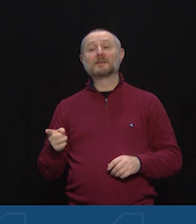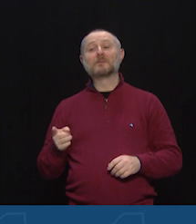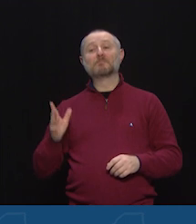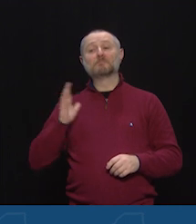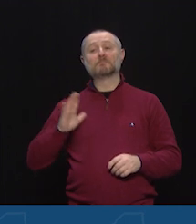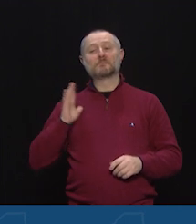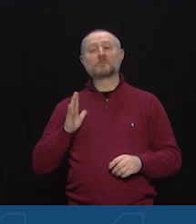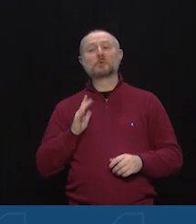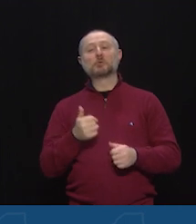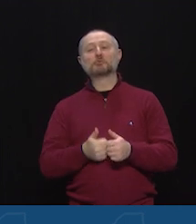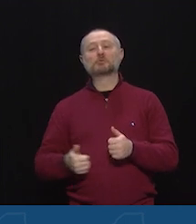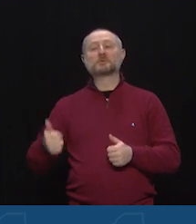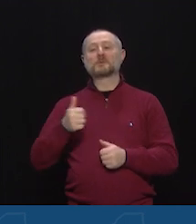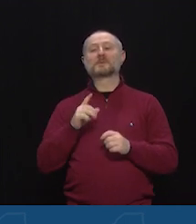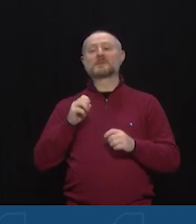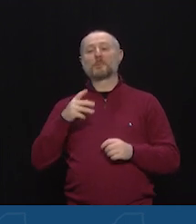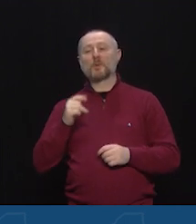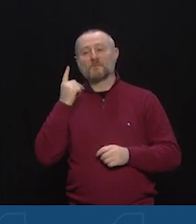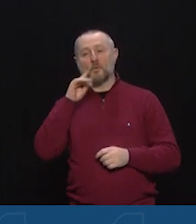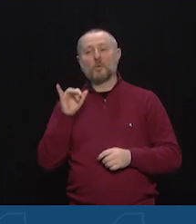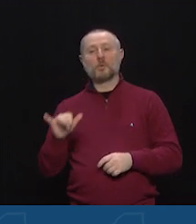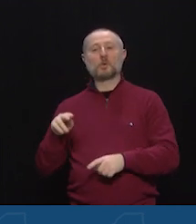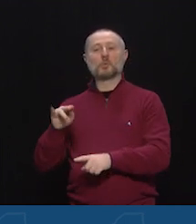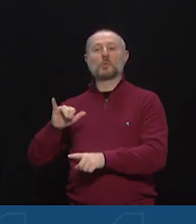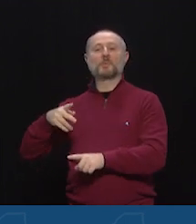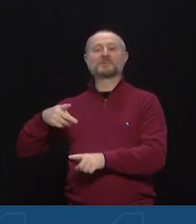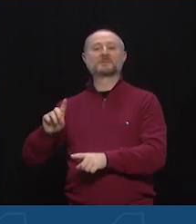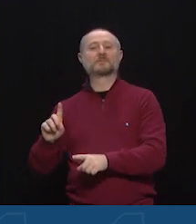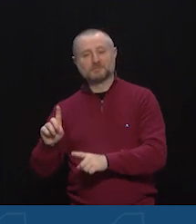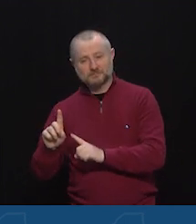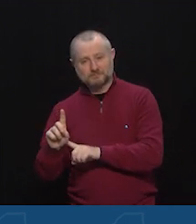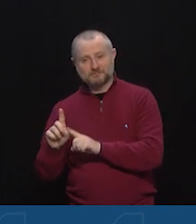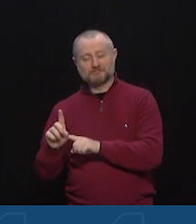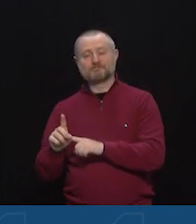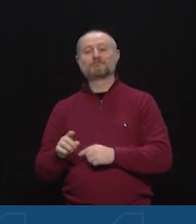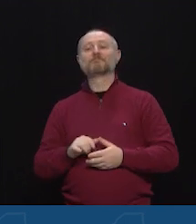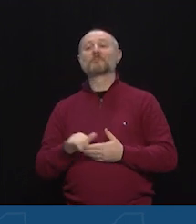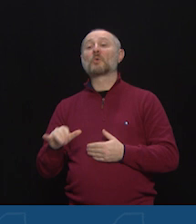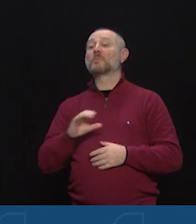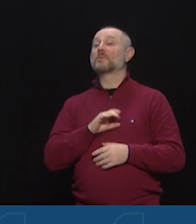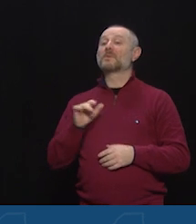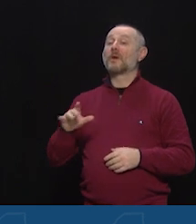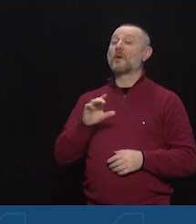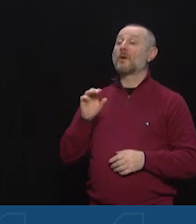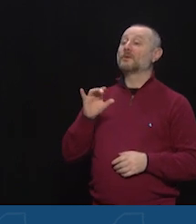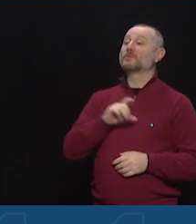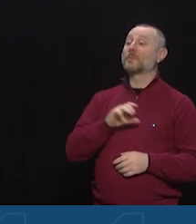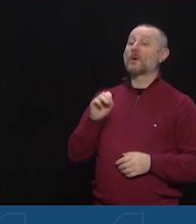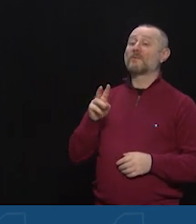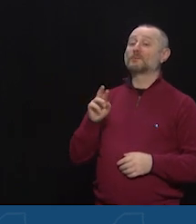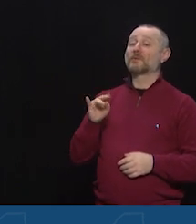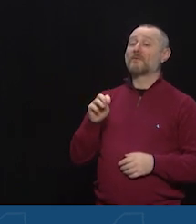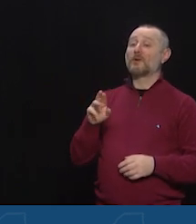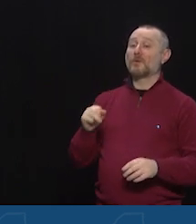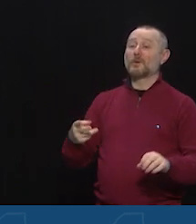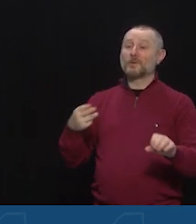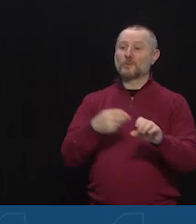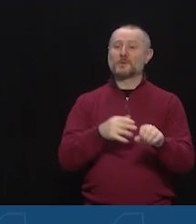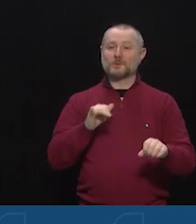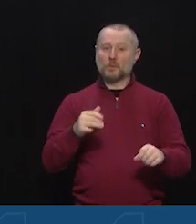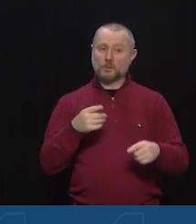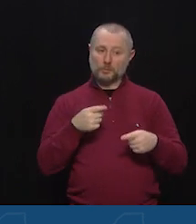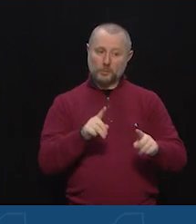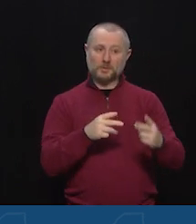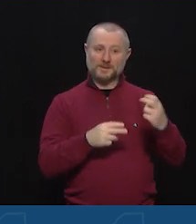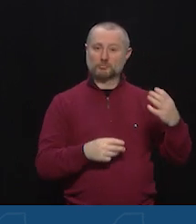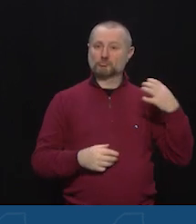the NYPD. And Officer Rivera came on as he was chief. And I know this is a very difficult